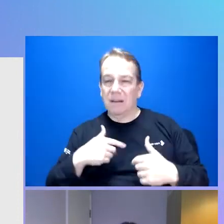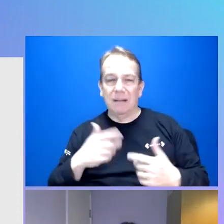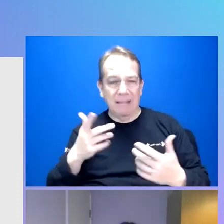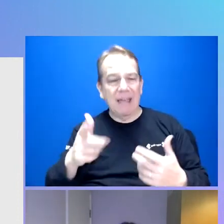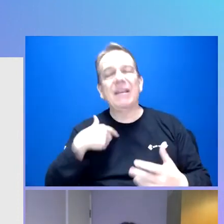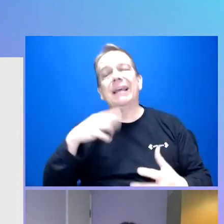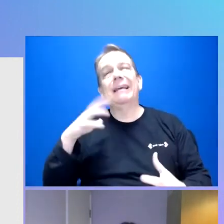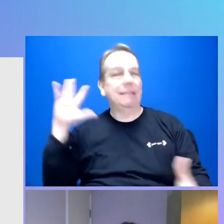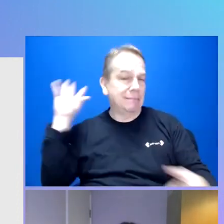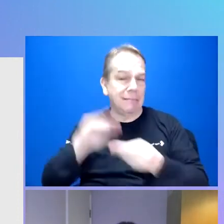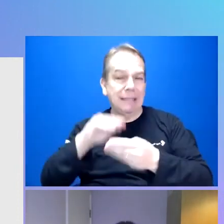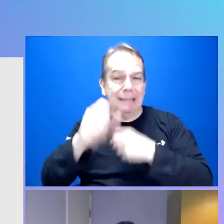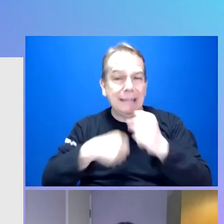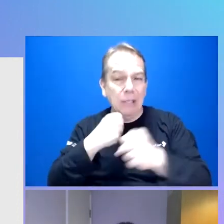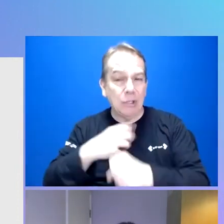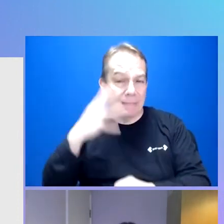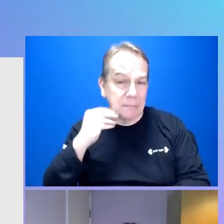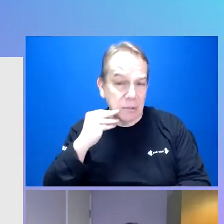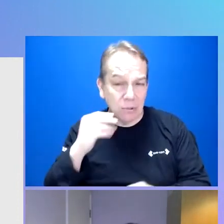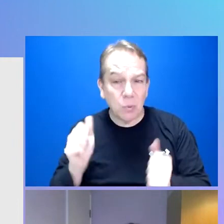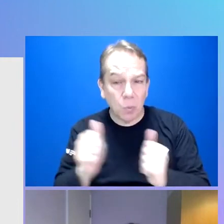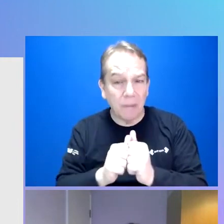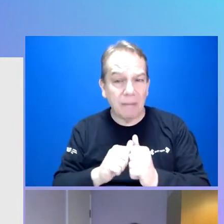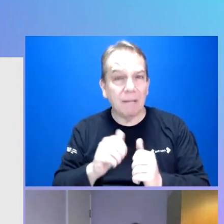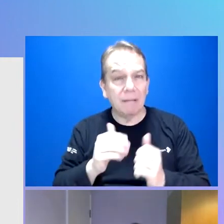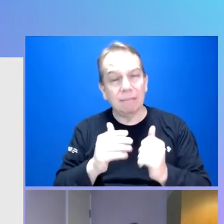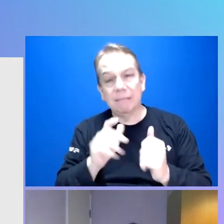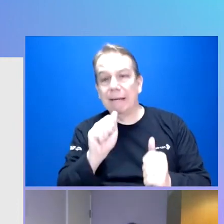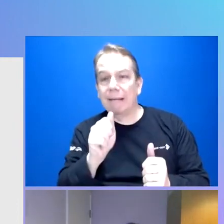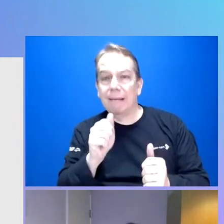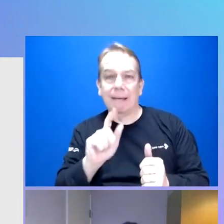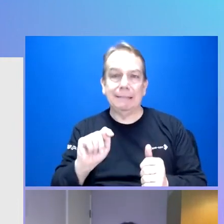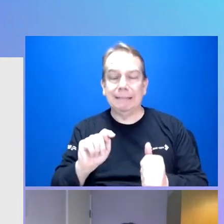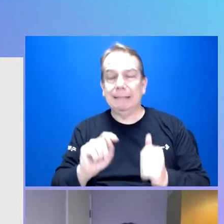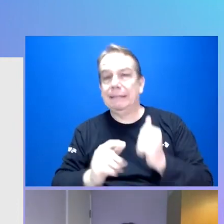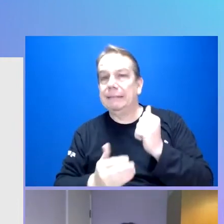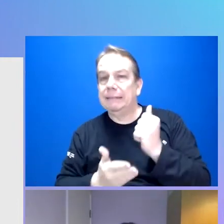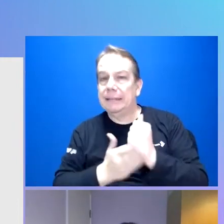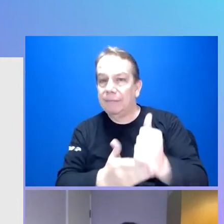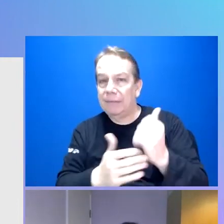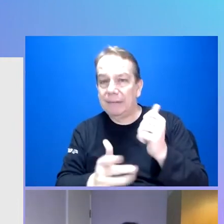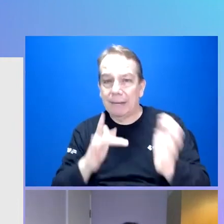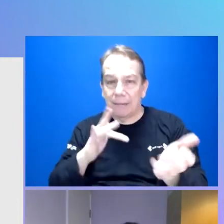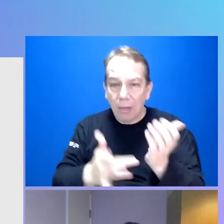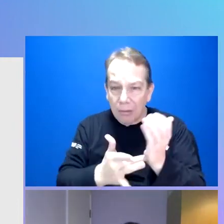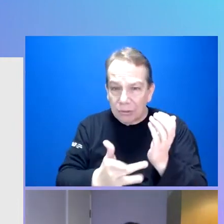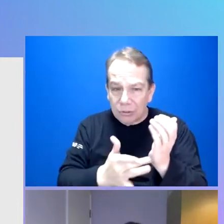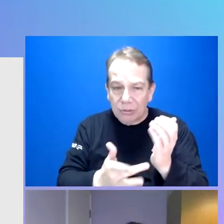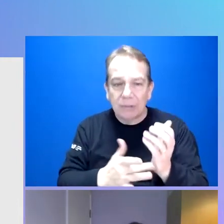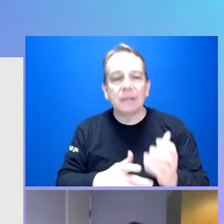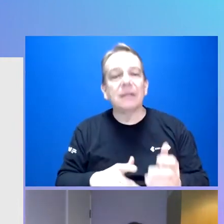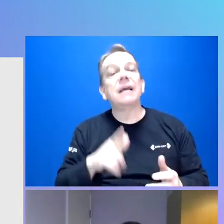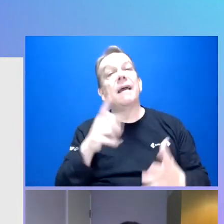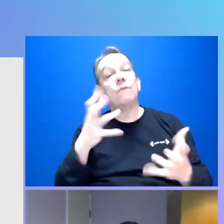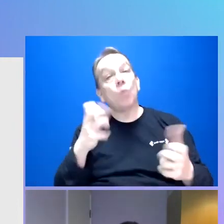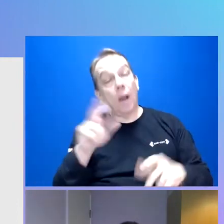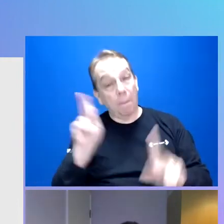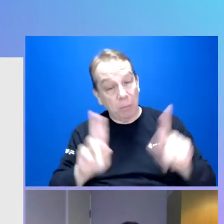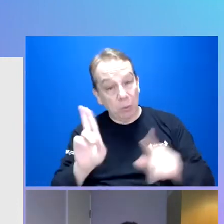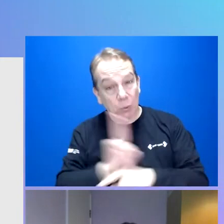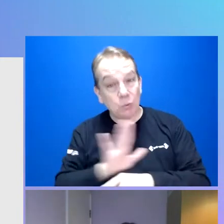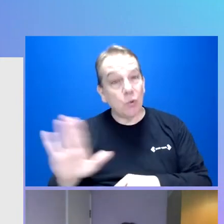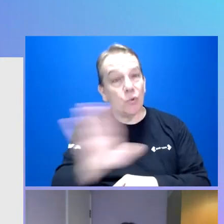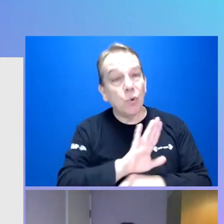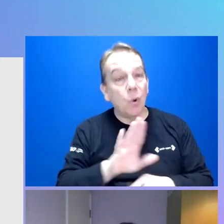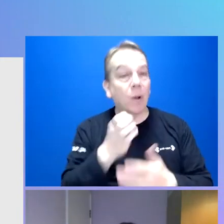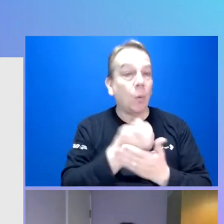technology experience. If you want everyone to be able to use your service or your products, you need to collect feedback that is reflective of